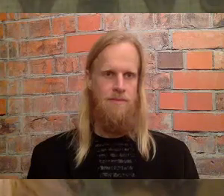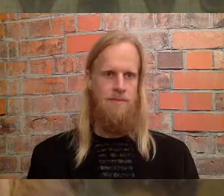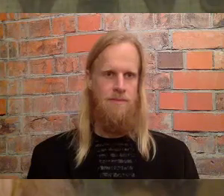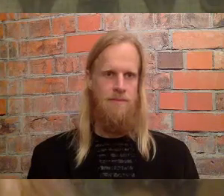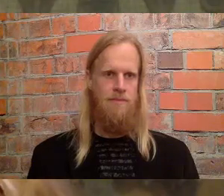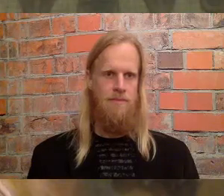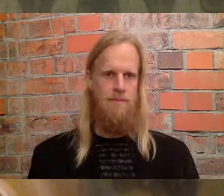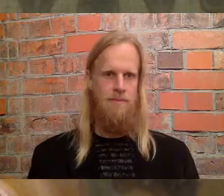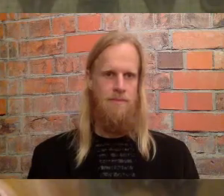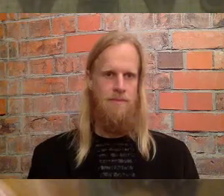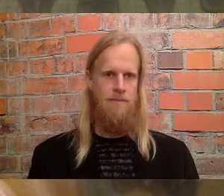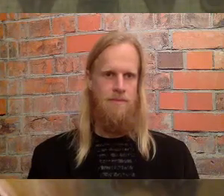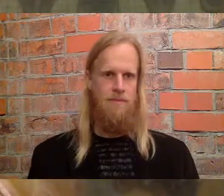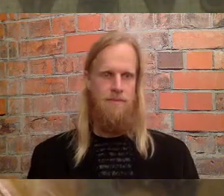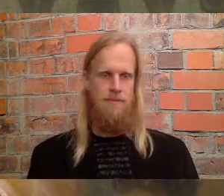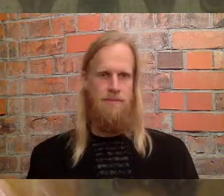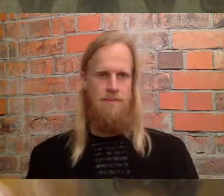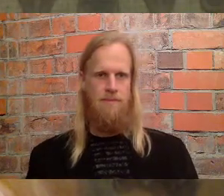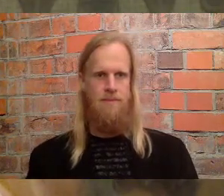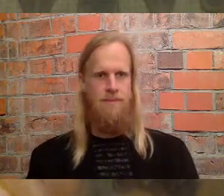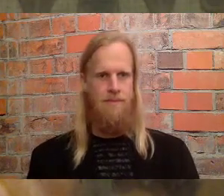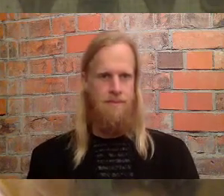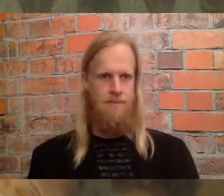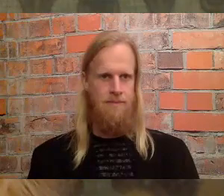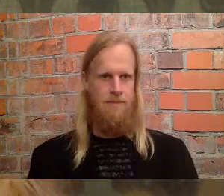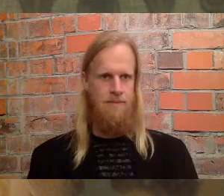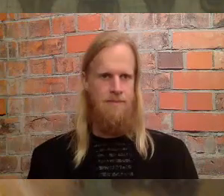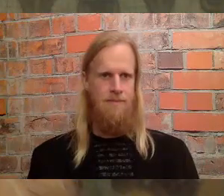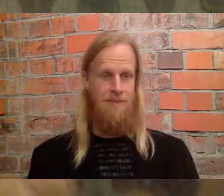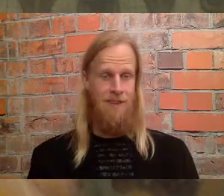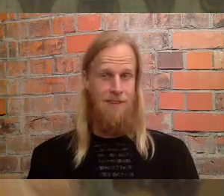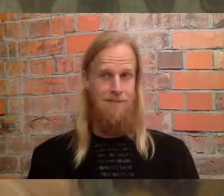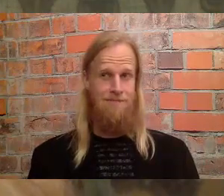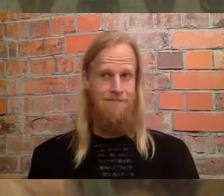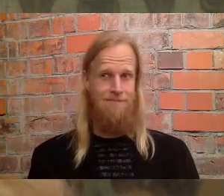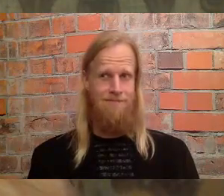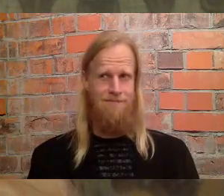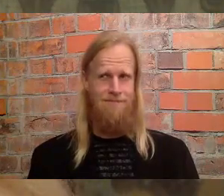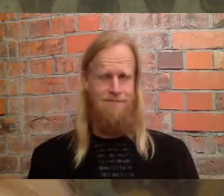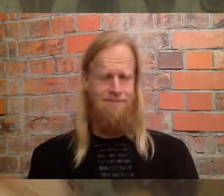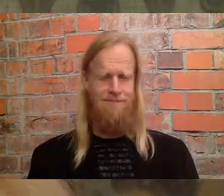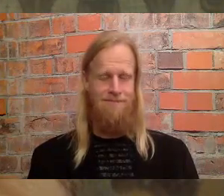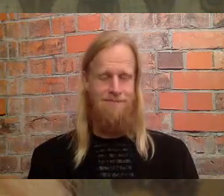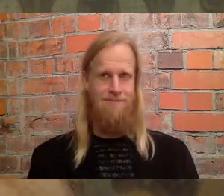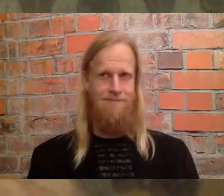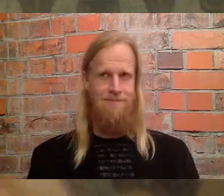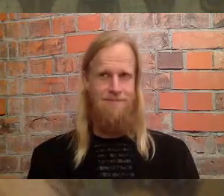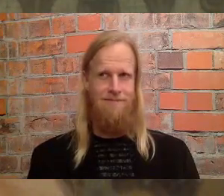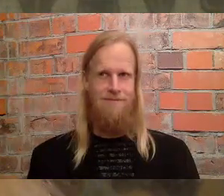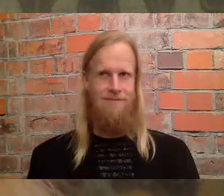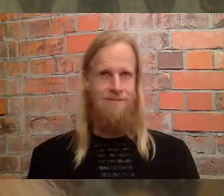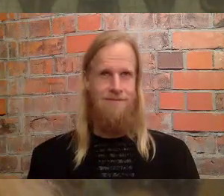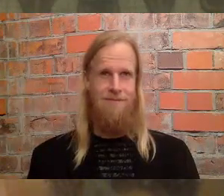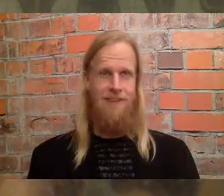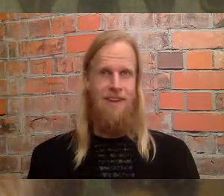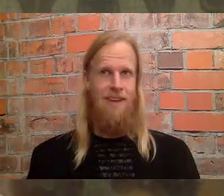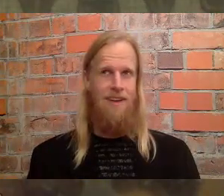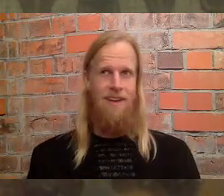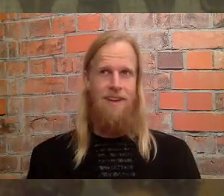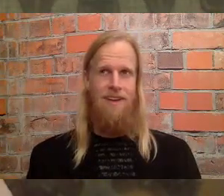says, see, good doggy. Here's a little treat. You did the right thing. Good